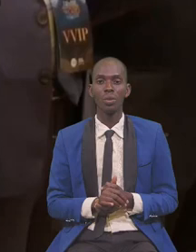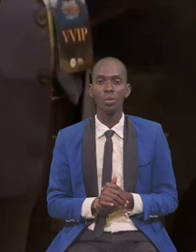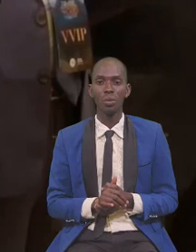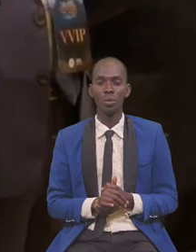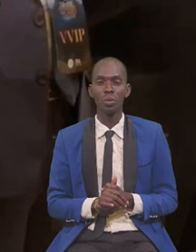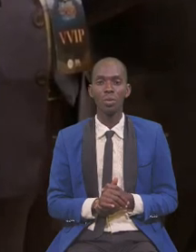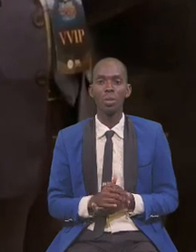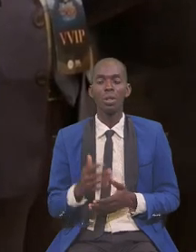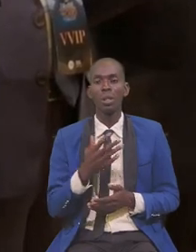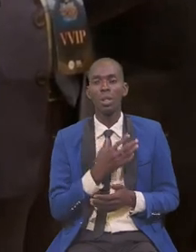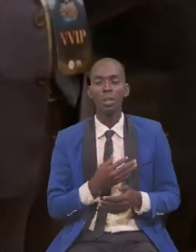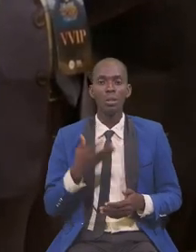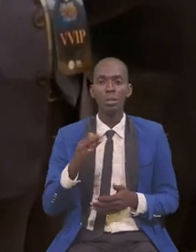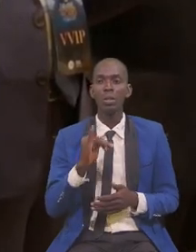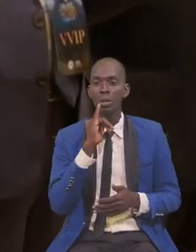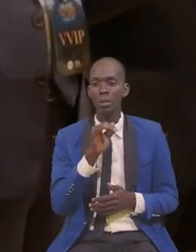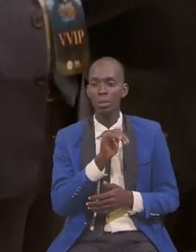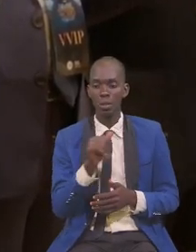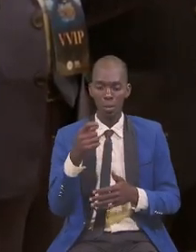And there's a price to pay.